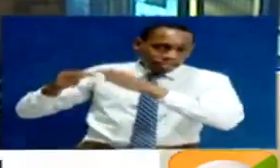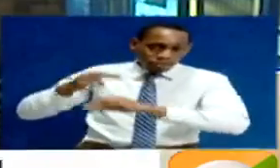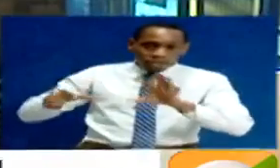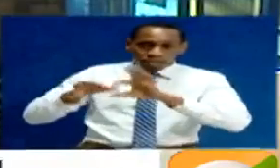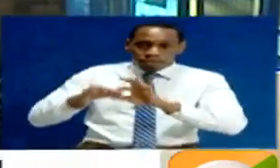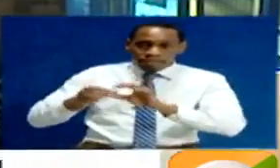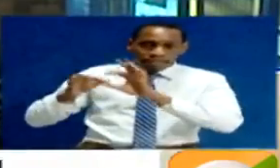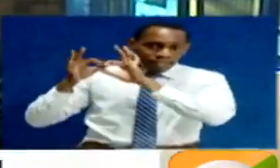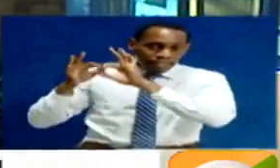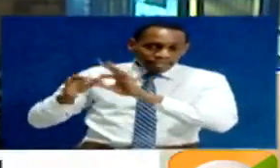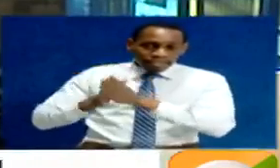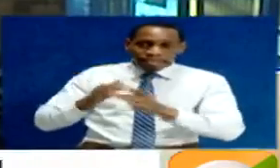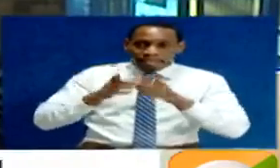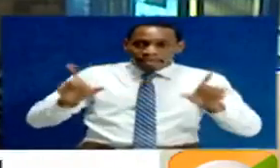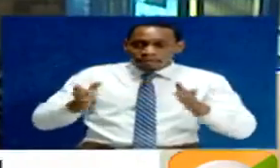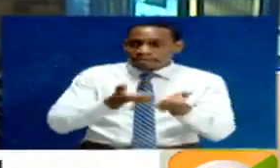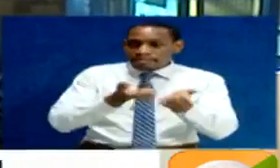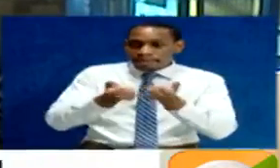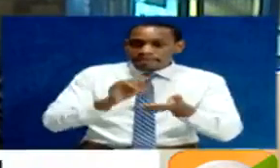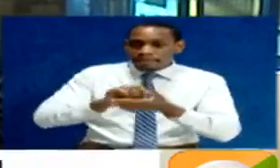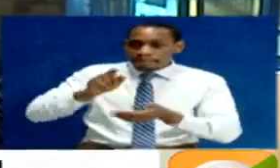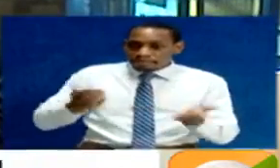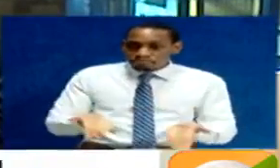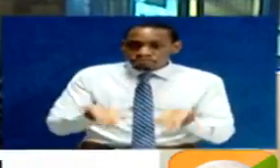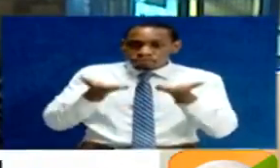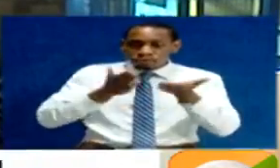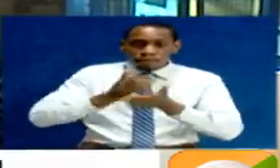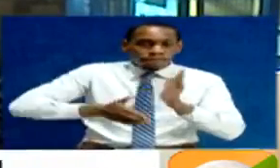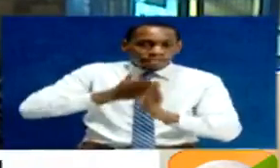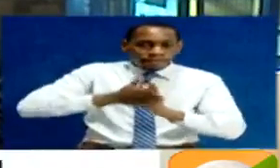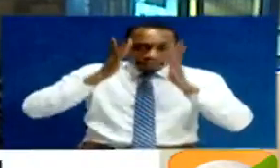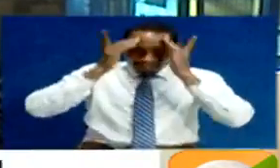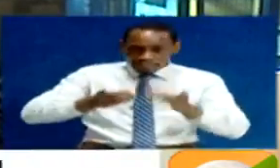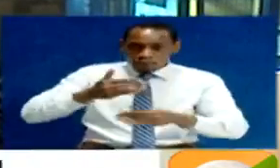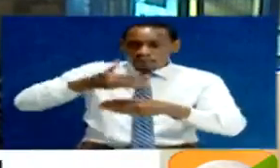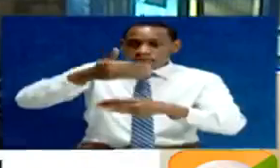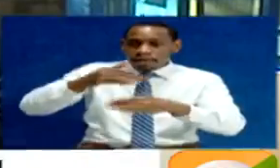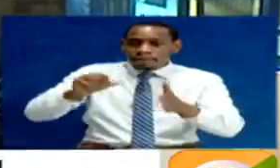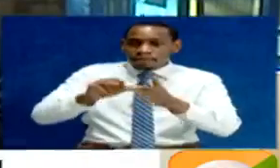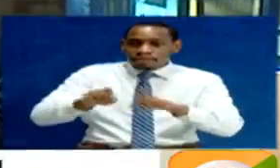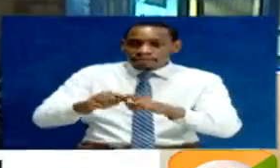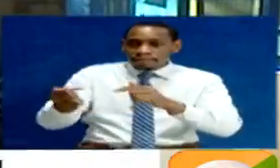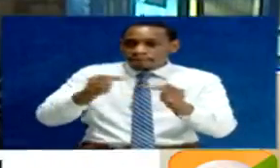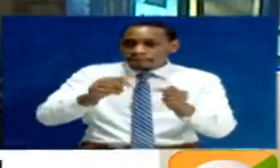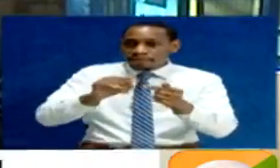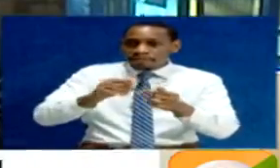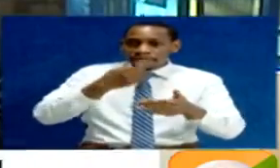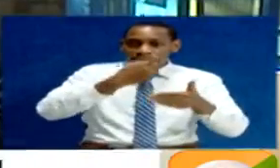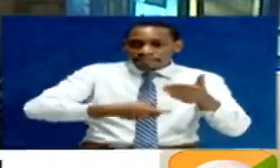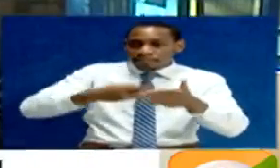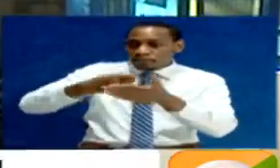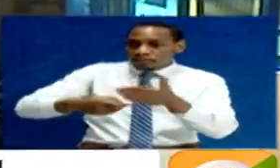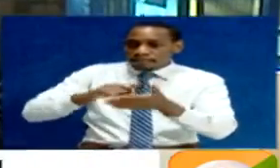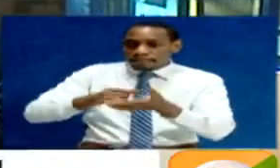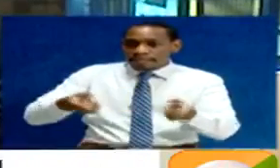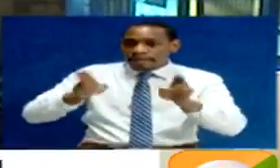ties in culture, language and trade that should be enhanced through speedy resolution of border hitches and friction on taxation